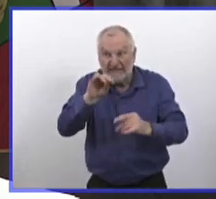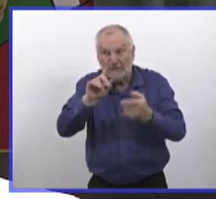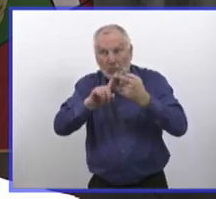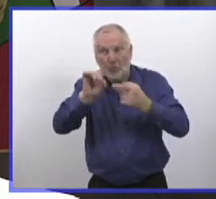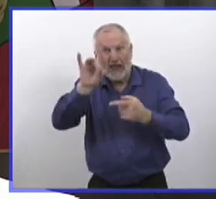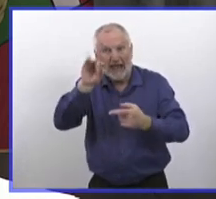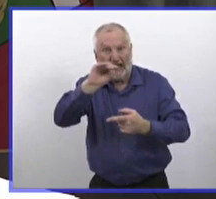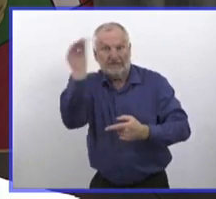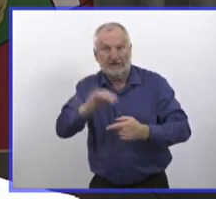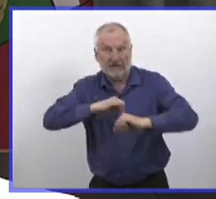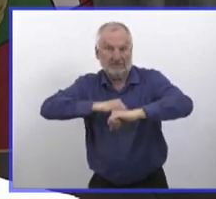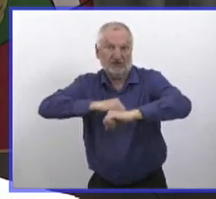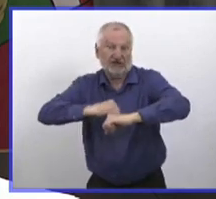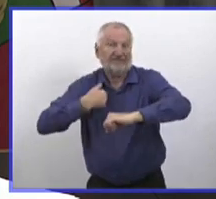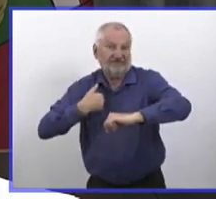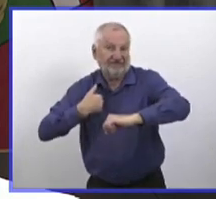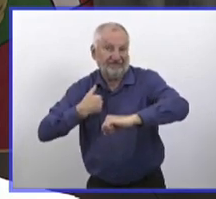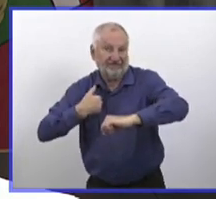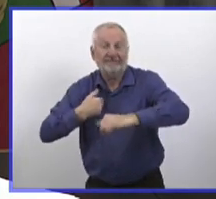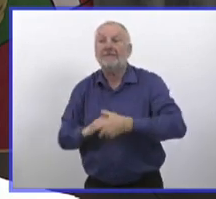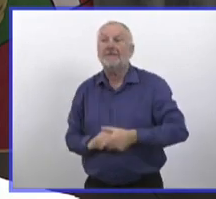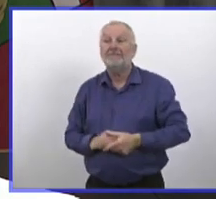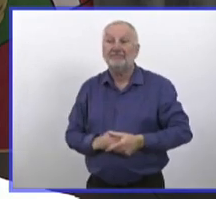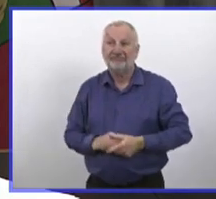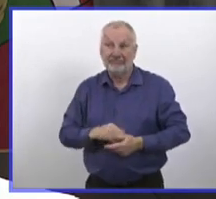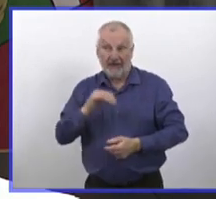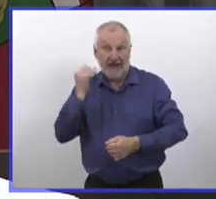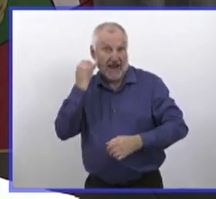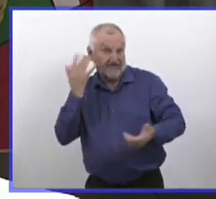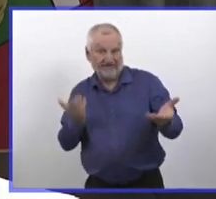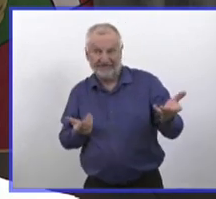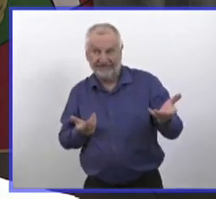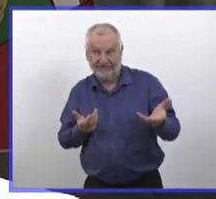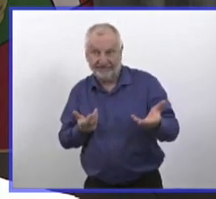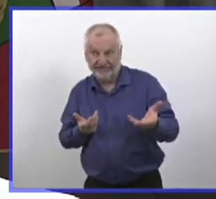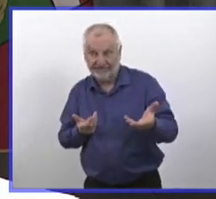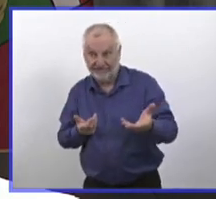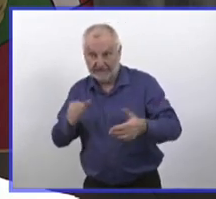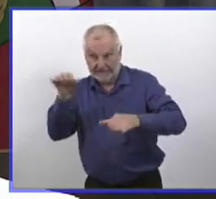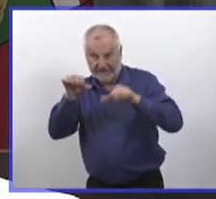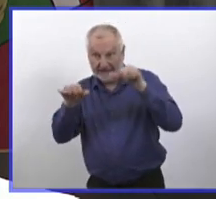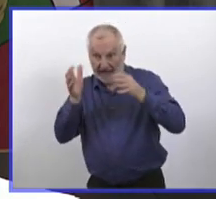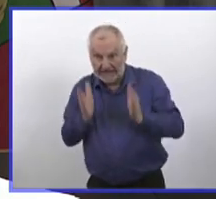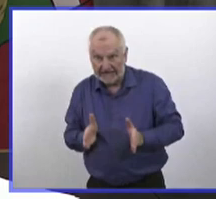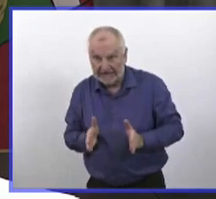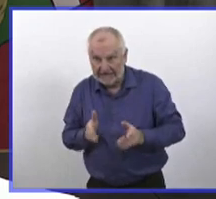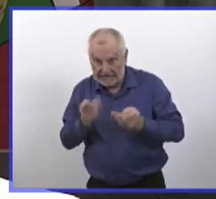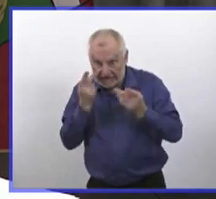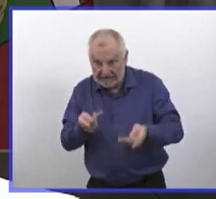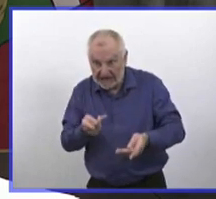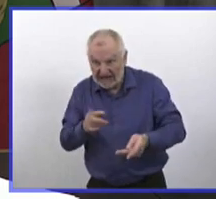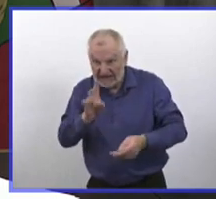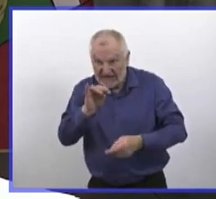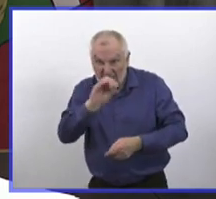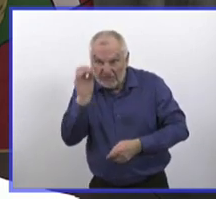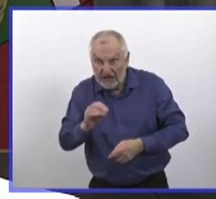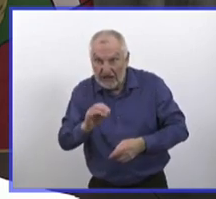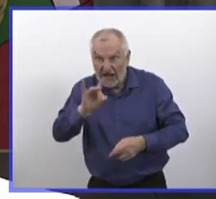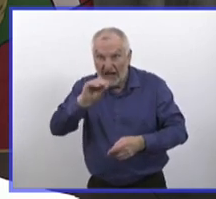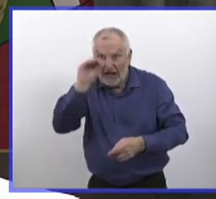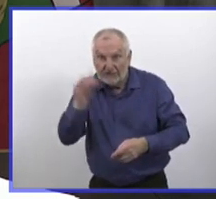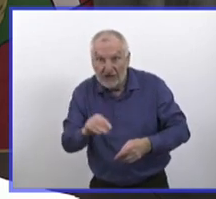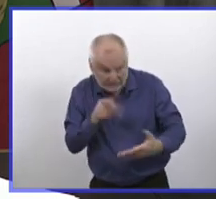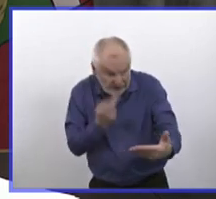for real-world effectiveness from a vaccine, those are very high numbers. So we were really happy to see how effective that first